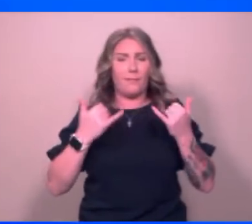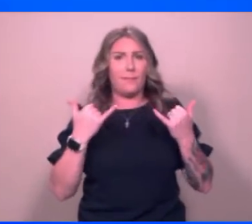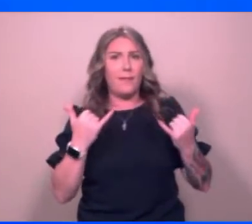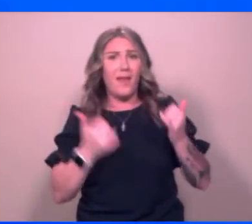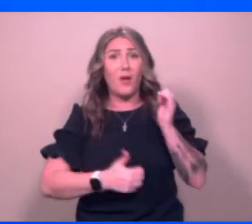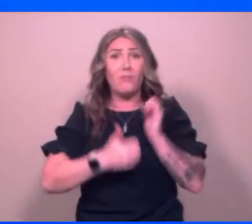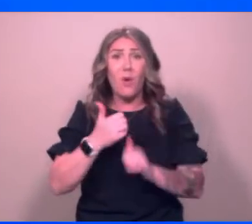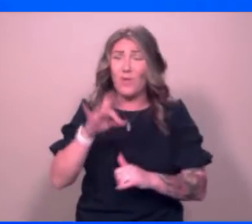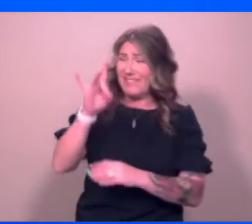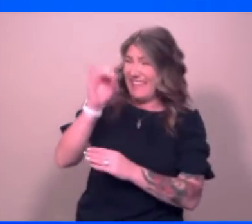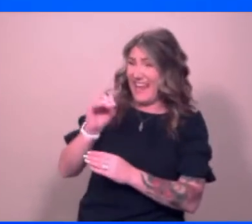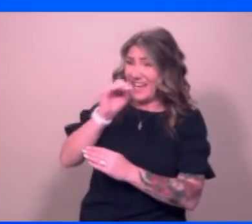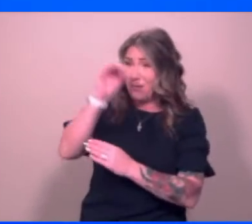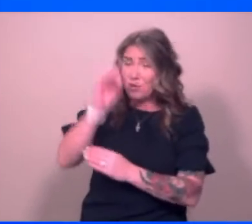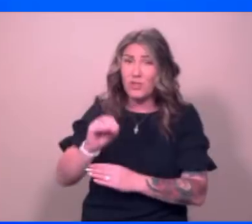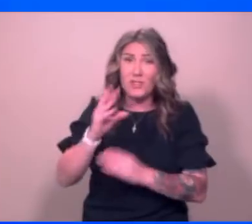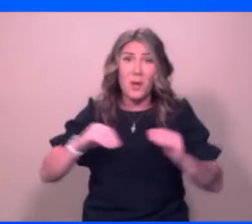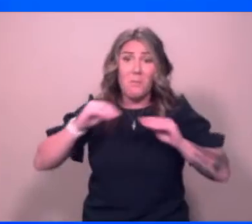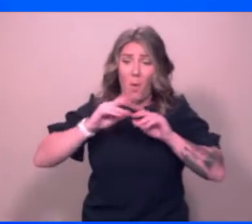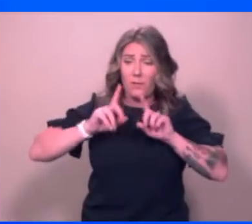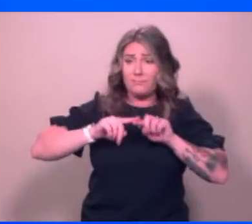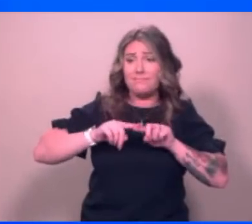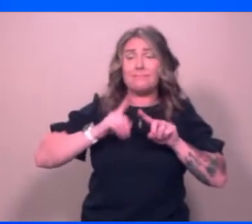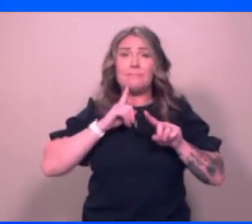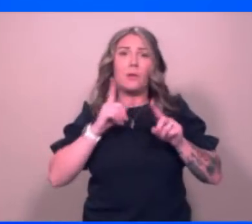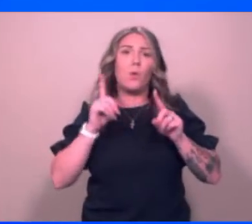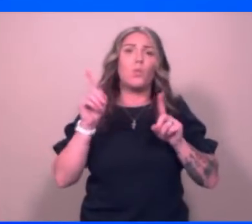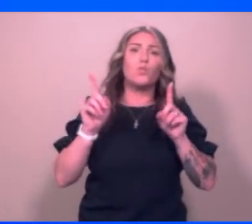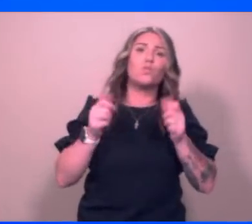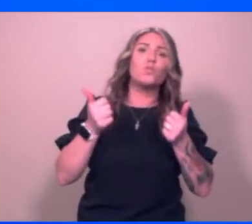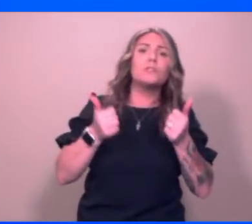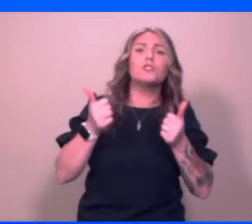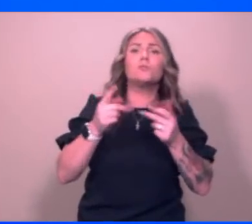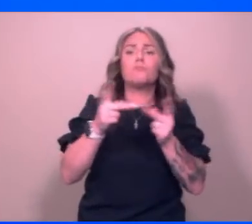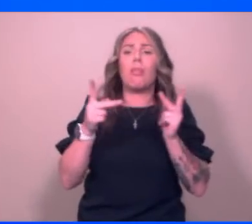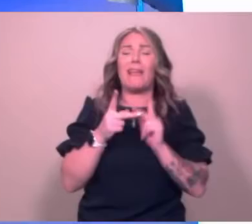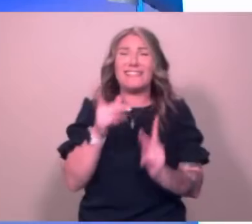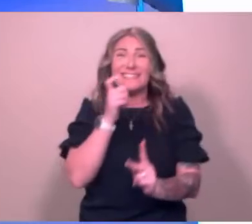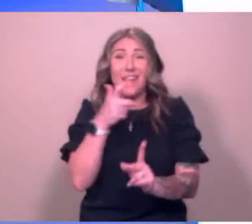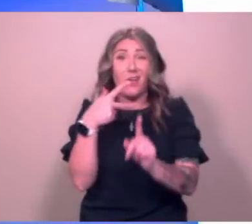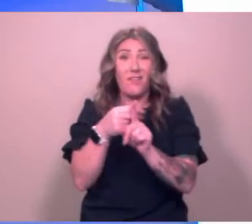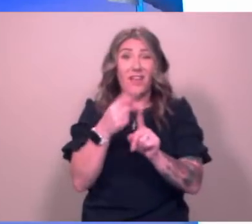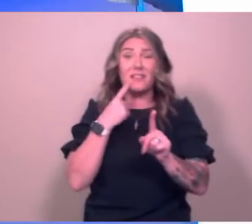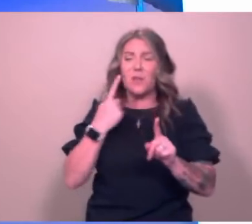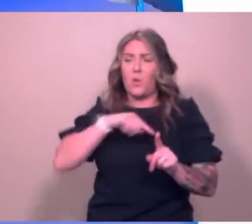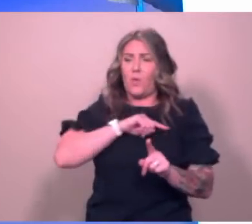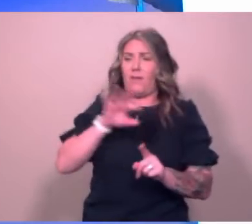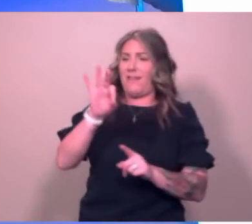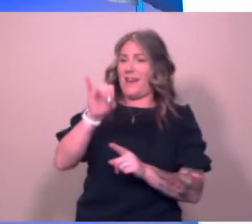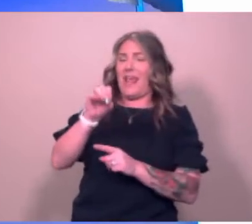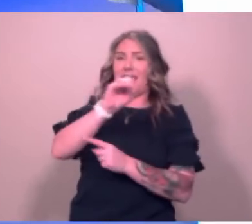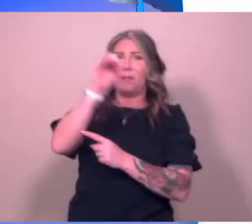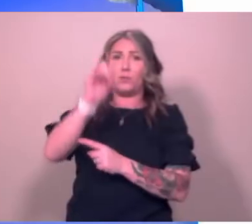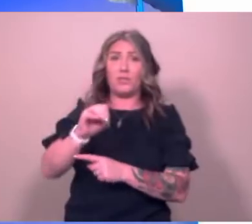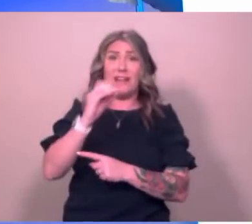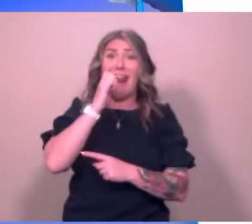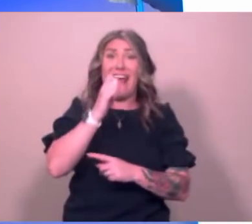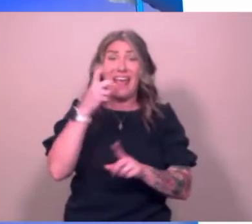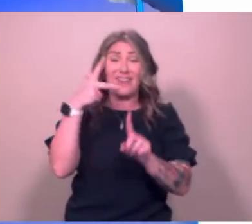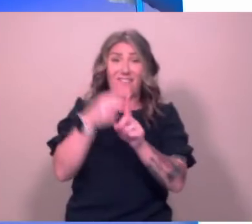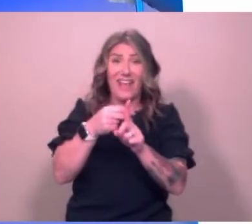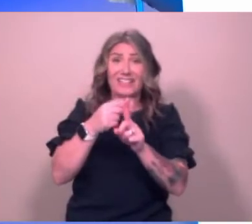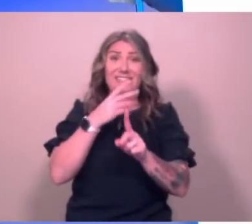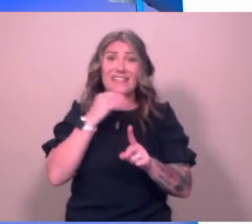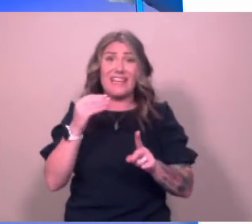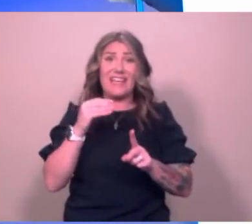majority, 80% or more, depending on what facility you're looking at, continue to be unvaccinated. Yeah, and we're about 90% unvaccinated, and